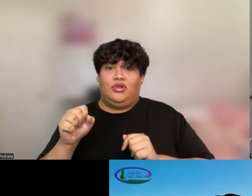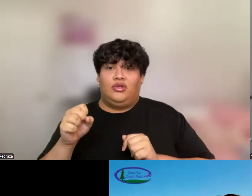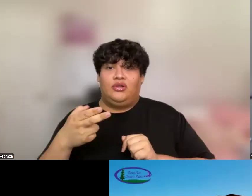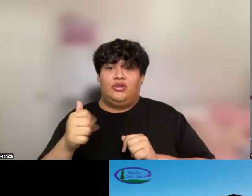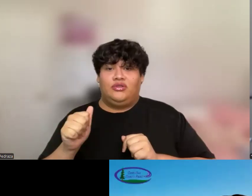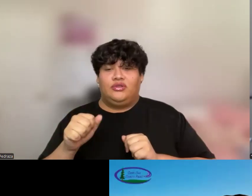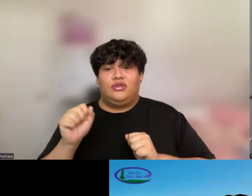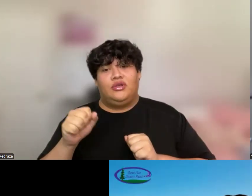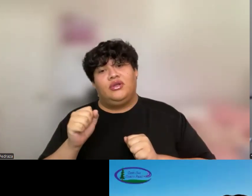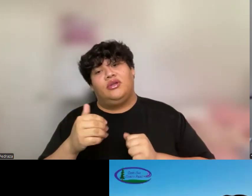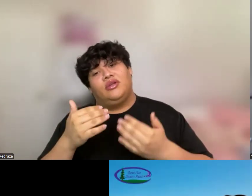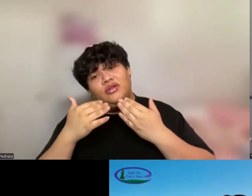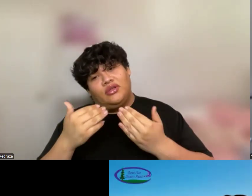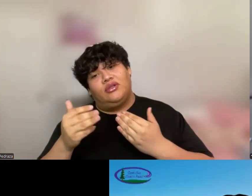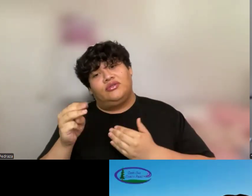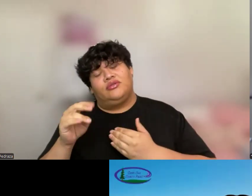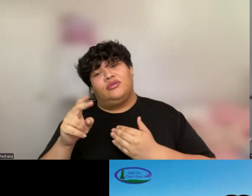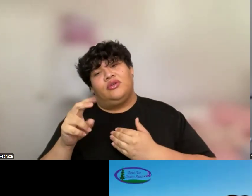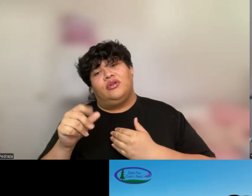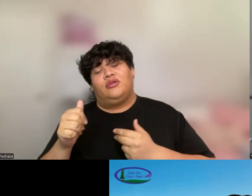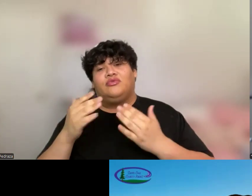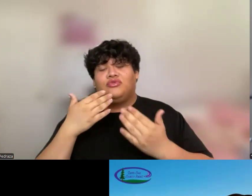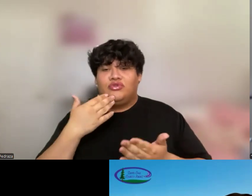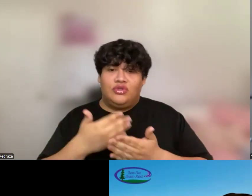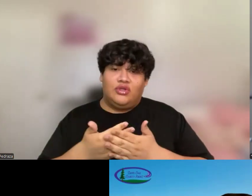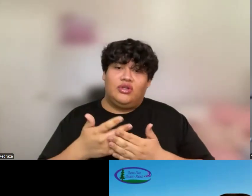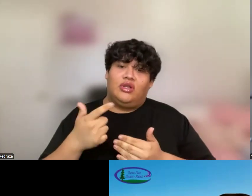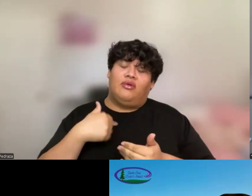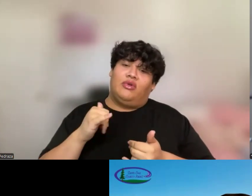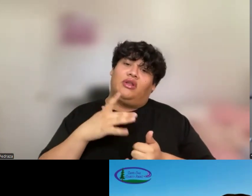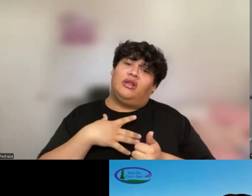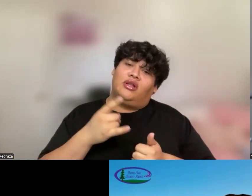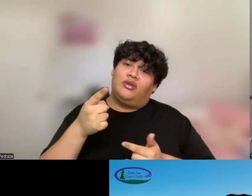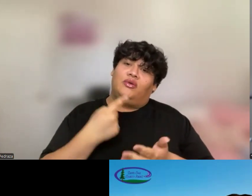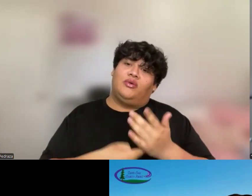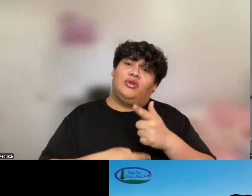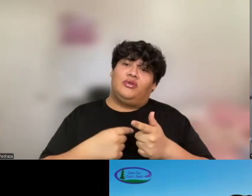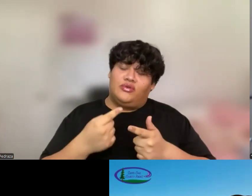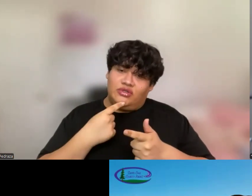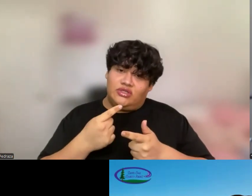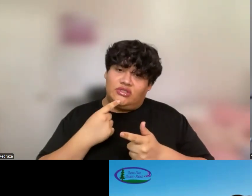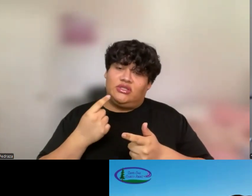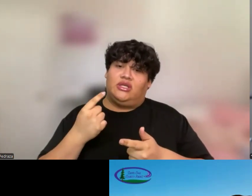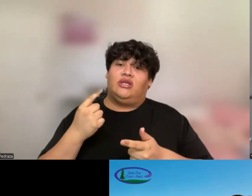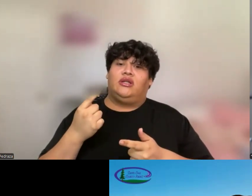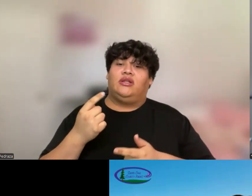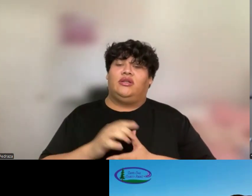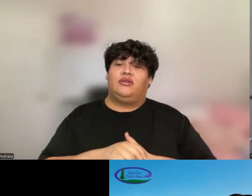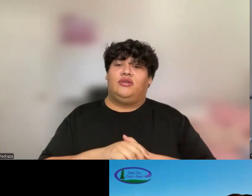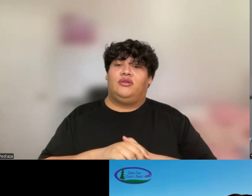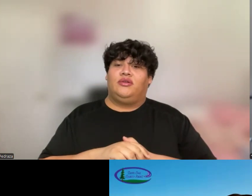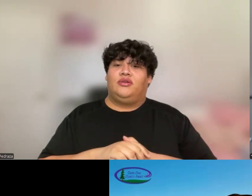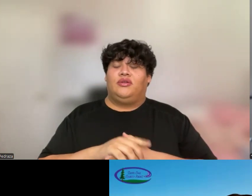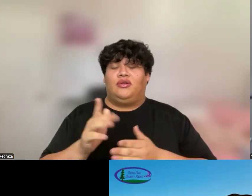Yeah, thanks, Miranda. That was really great. And I especially liked what you said about the